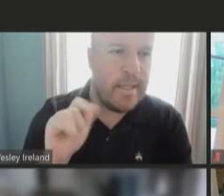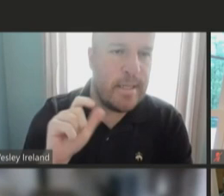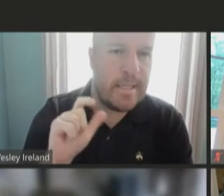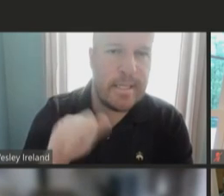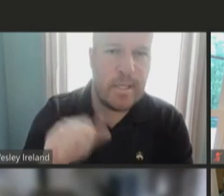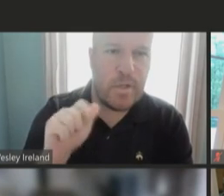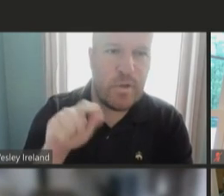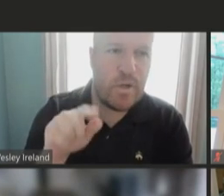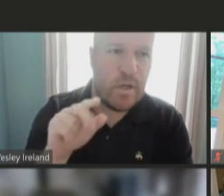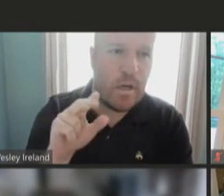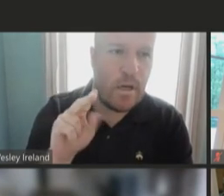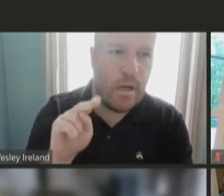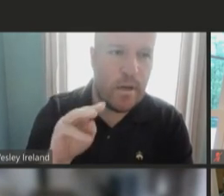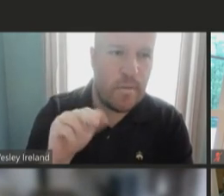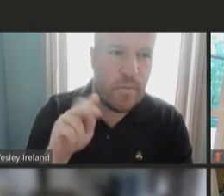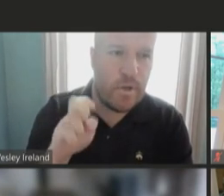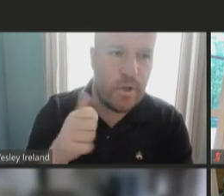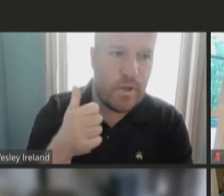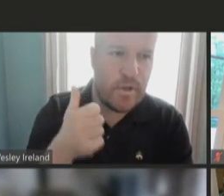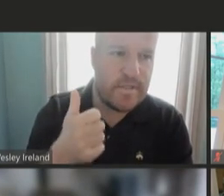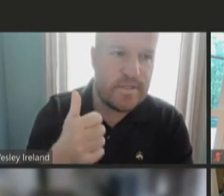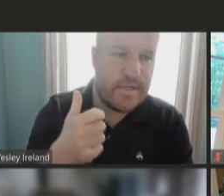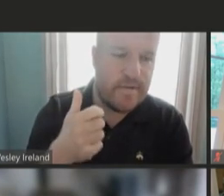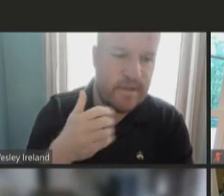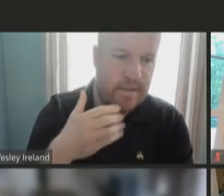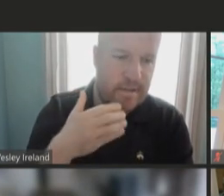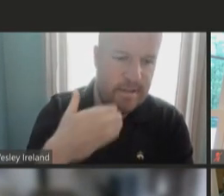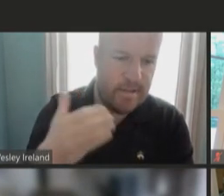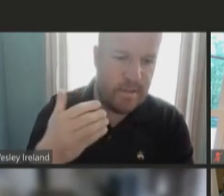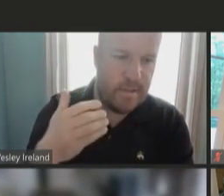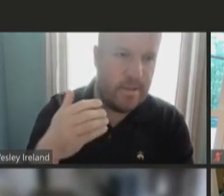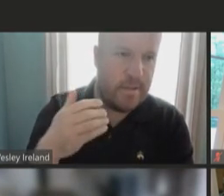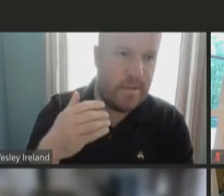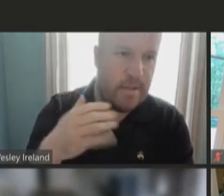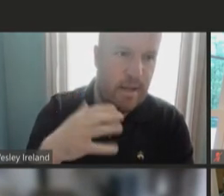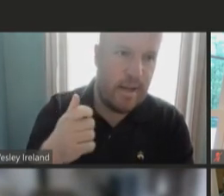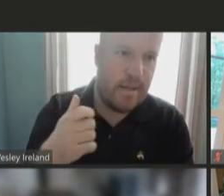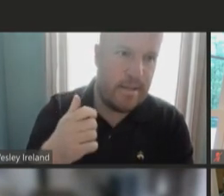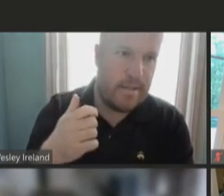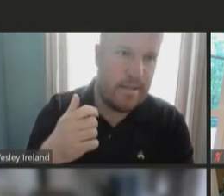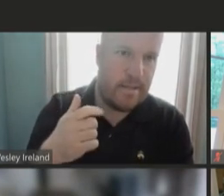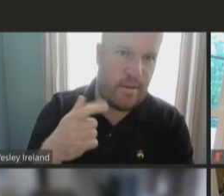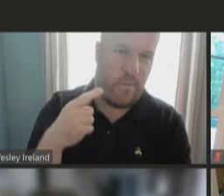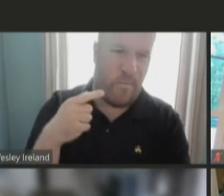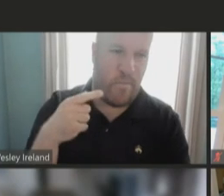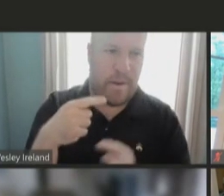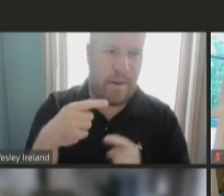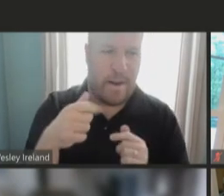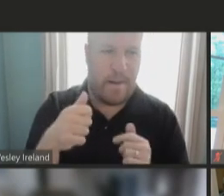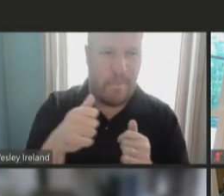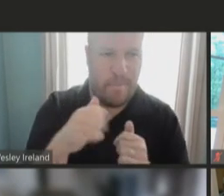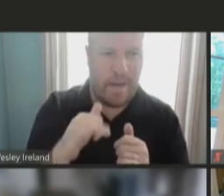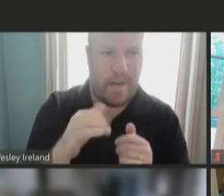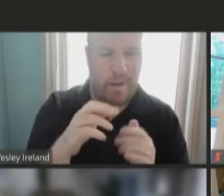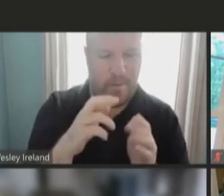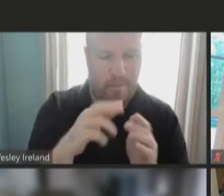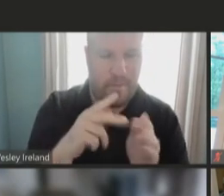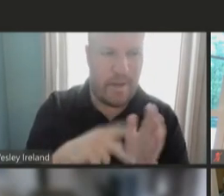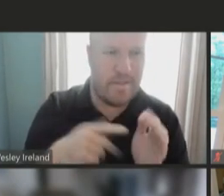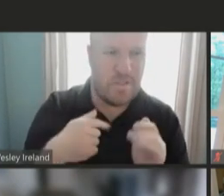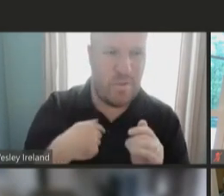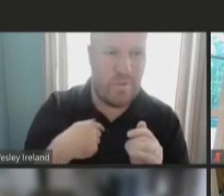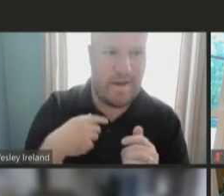Okay, I see Mary Cooper, who has raised their hand. Could you please identify yourself and then